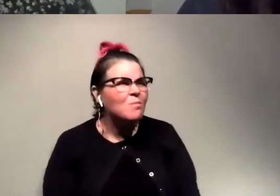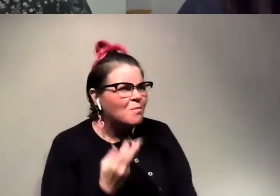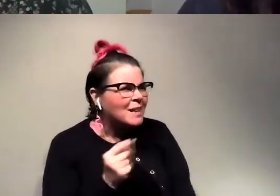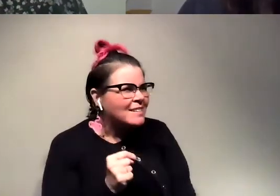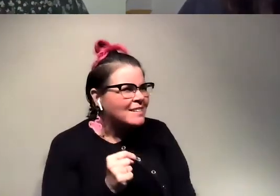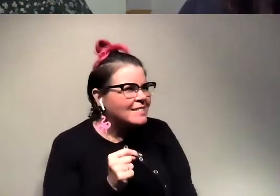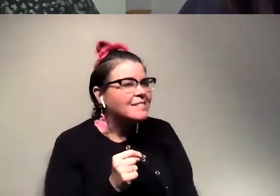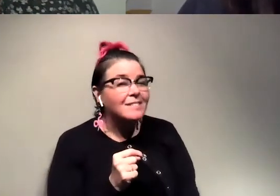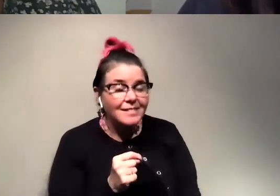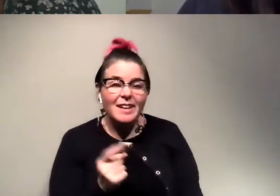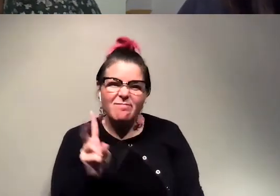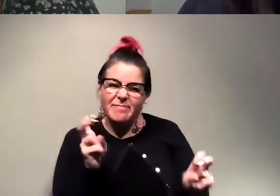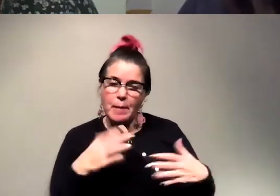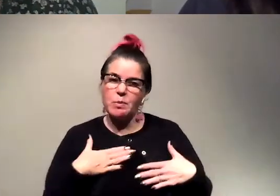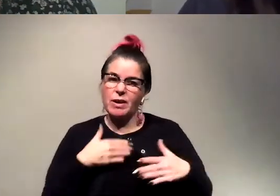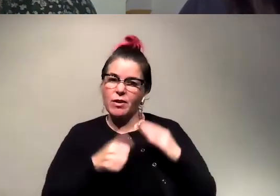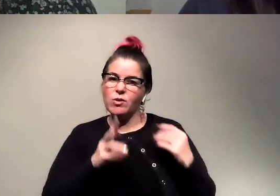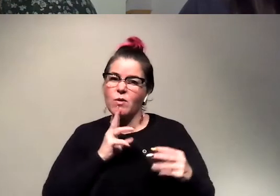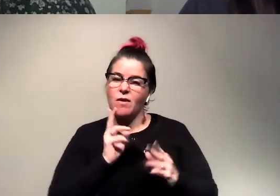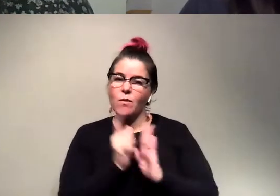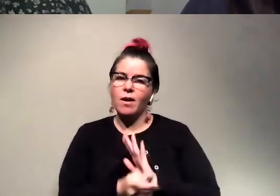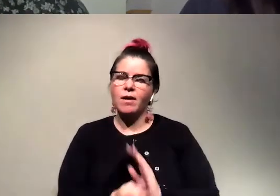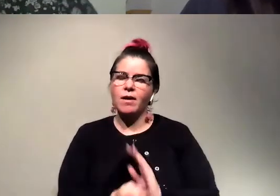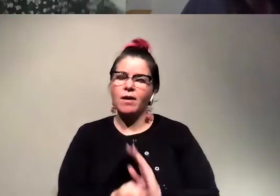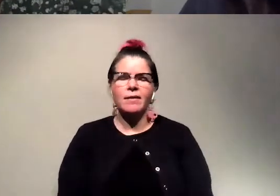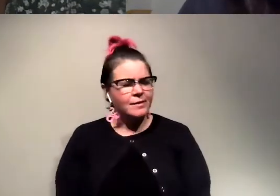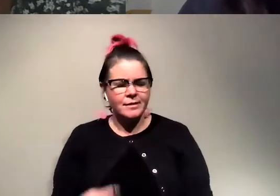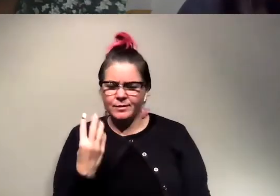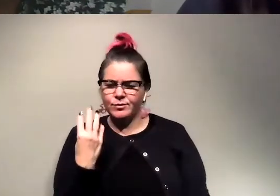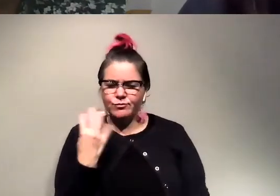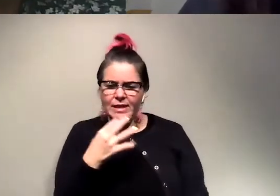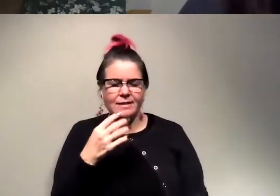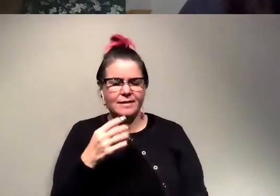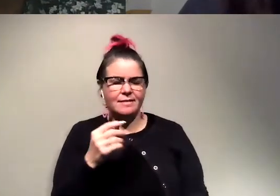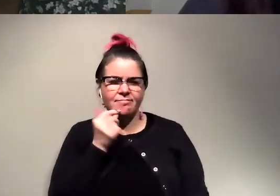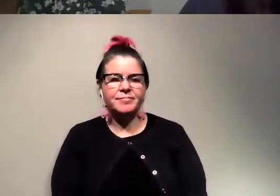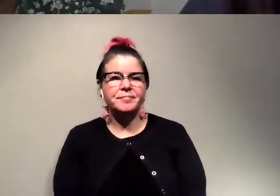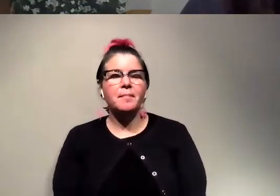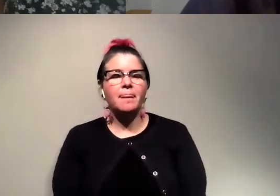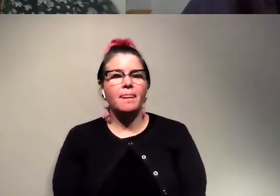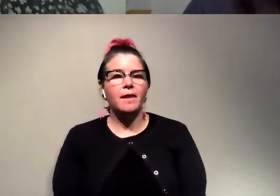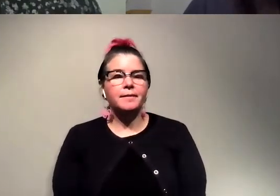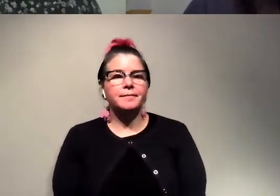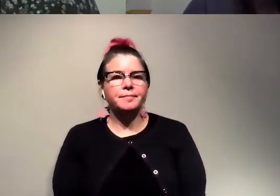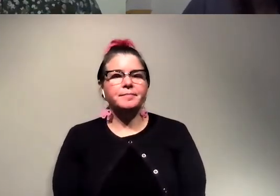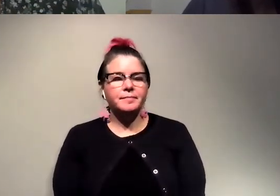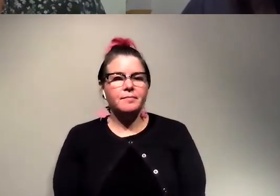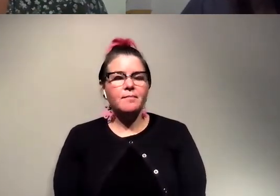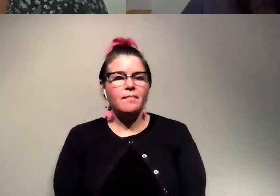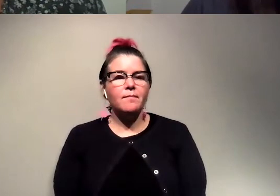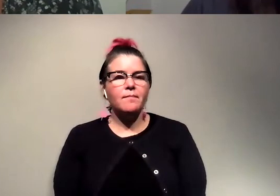breathe underwater for a bit. That's wild. I didn't know that. That's so cool. That's awesome. Okay, so the